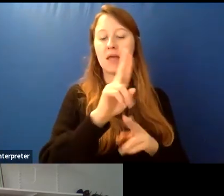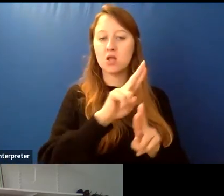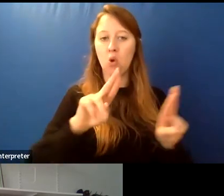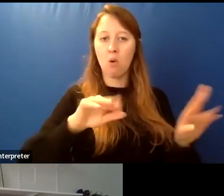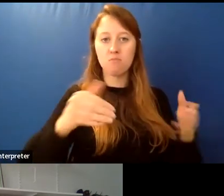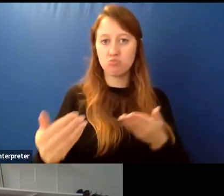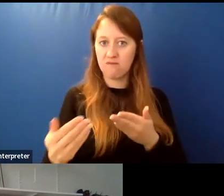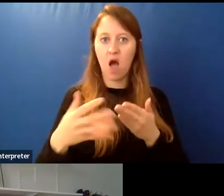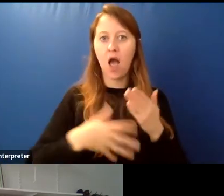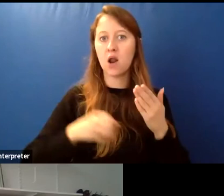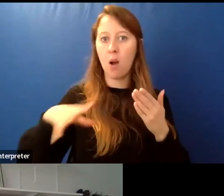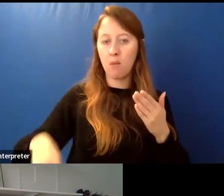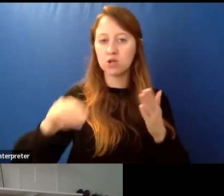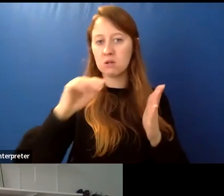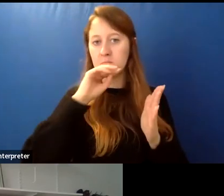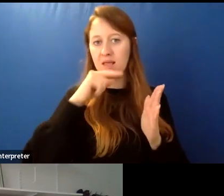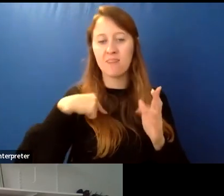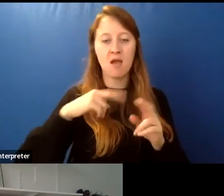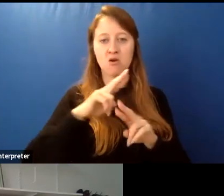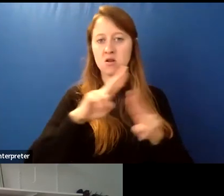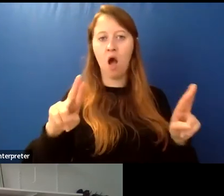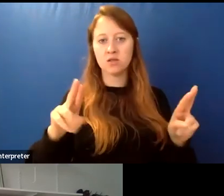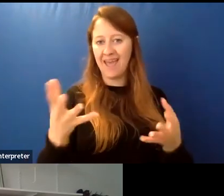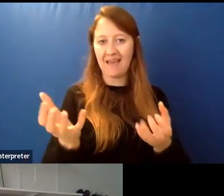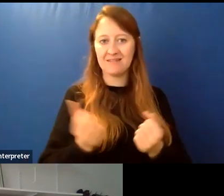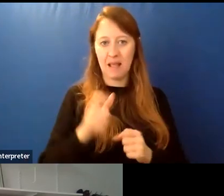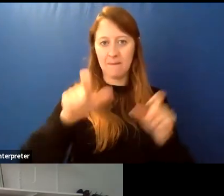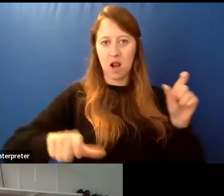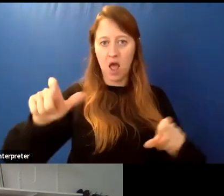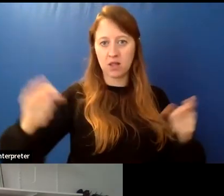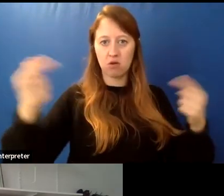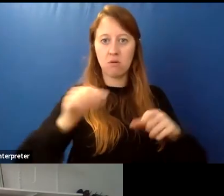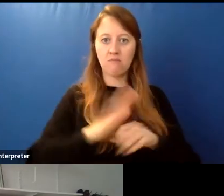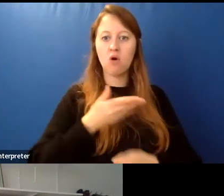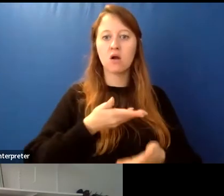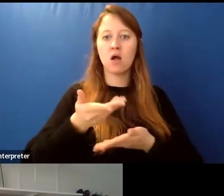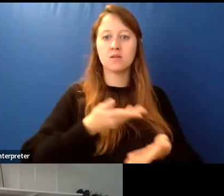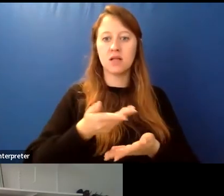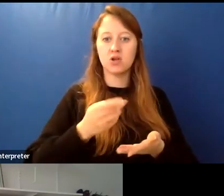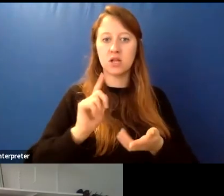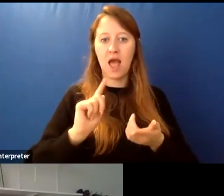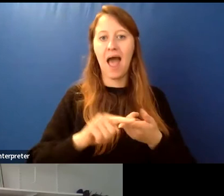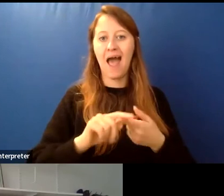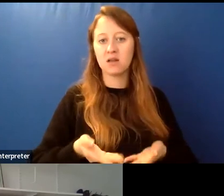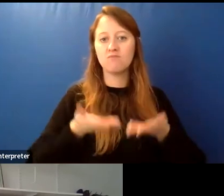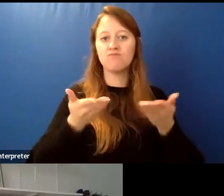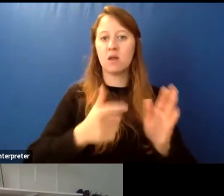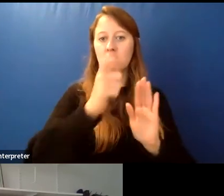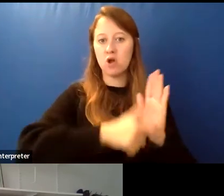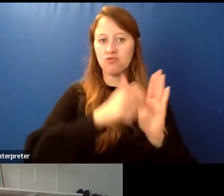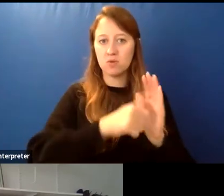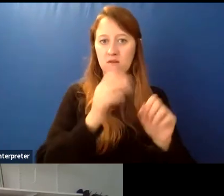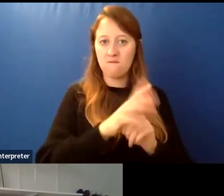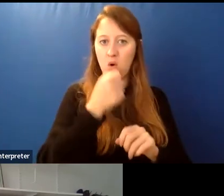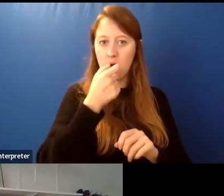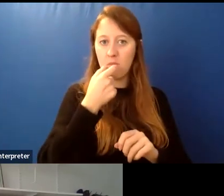are not advertising that they will accept clients to come in for consultation and give them the prescription for the abortion pills.